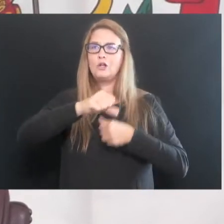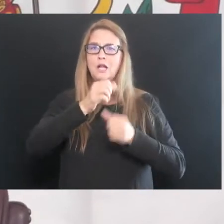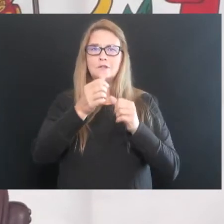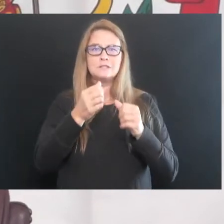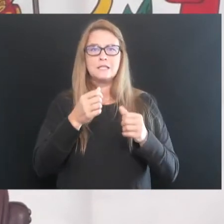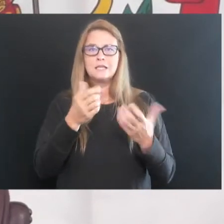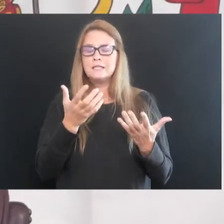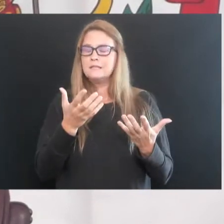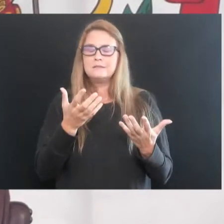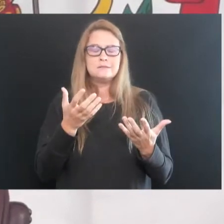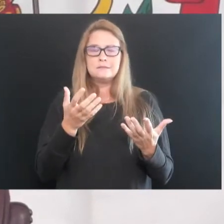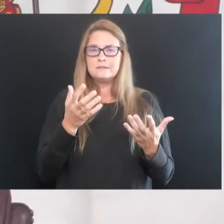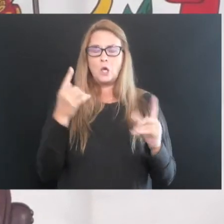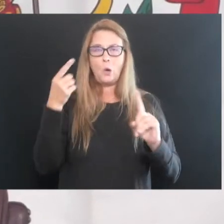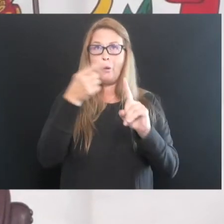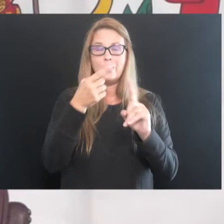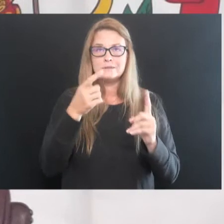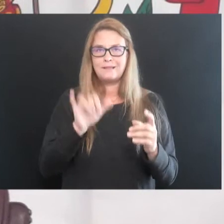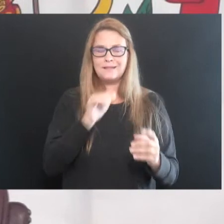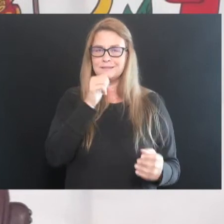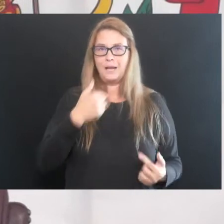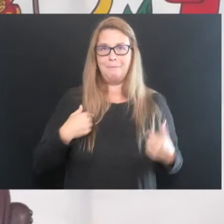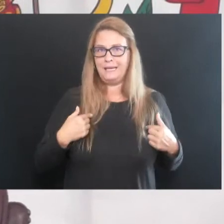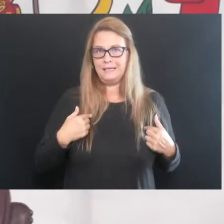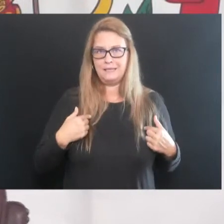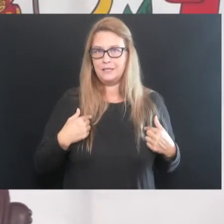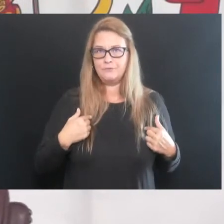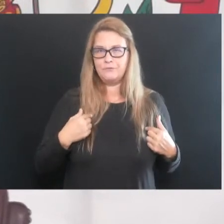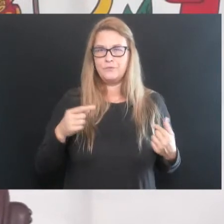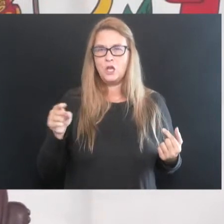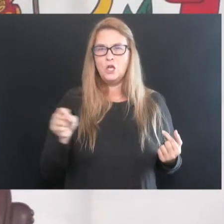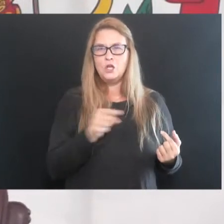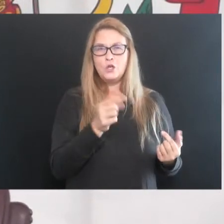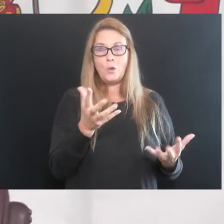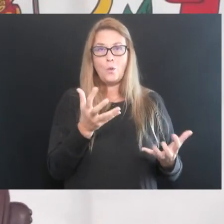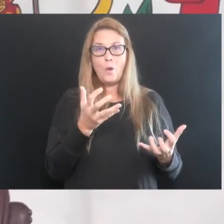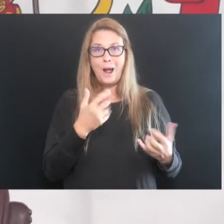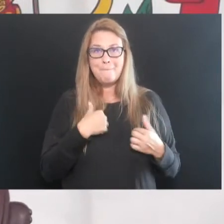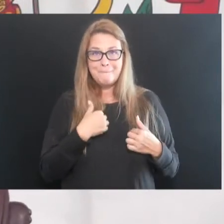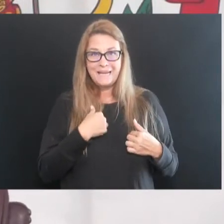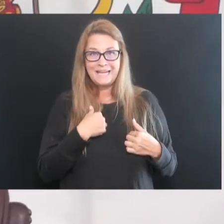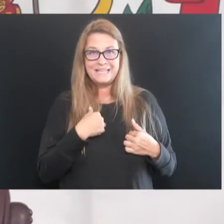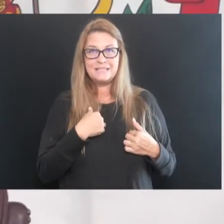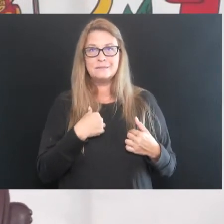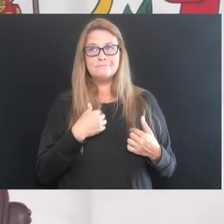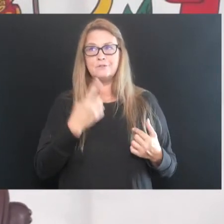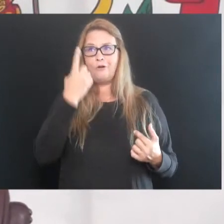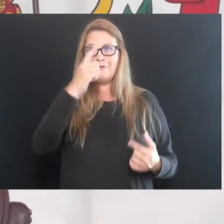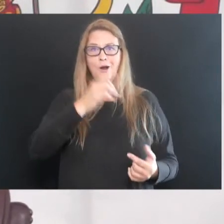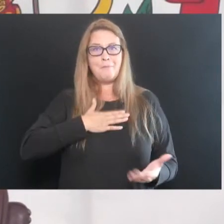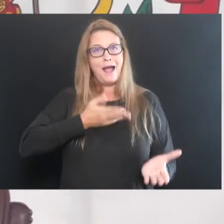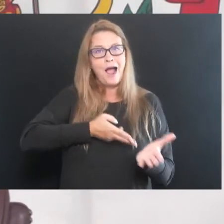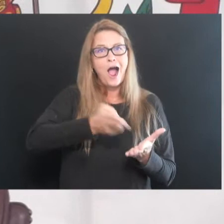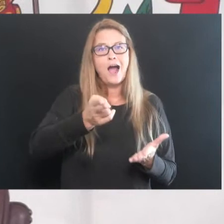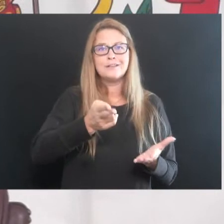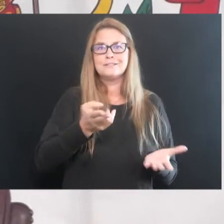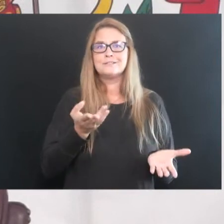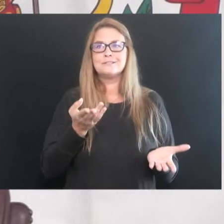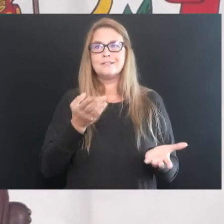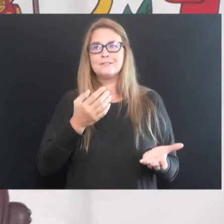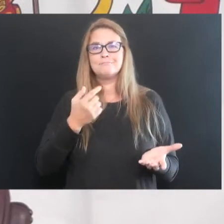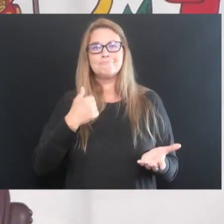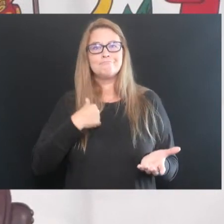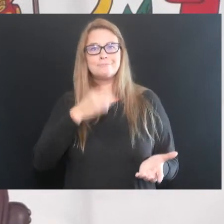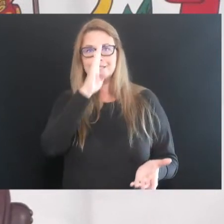that, that's not me. And Kenny, you always just want me for who I am and who I stand for